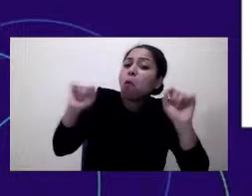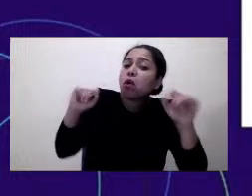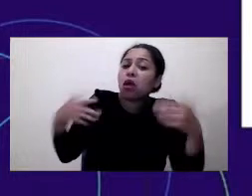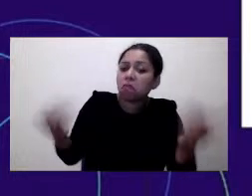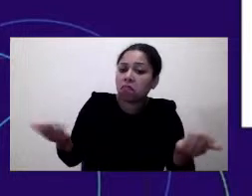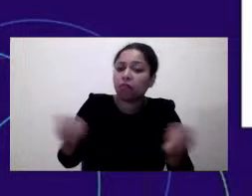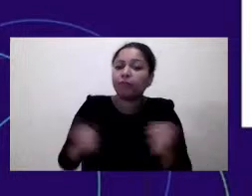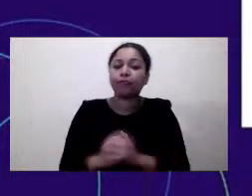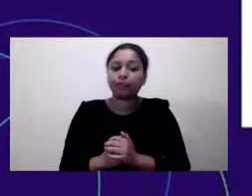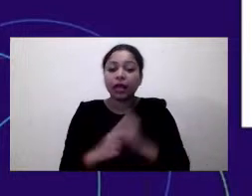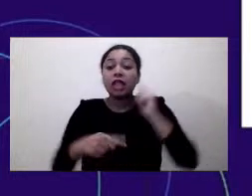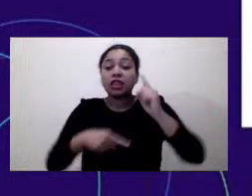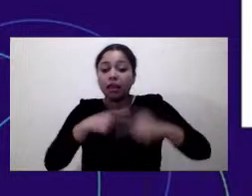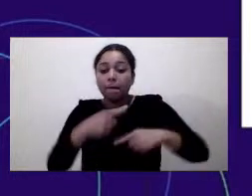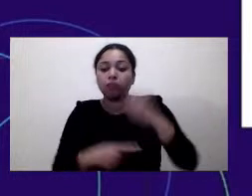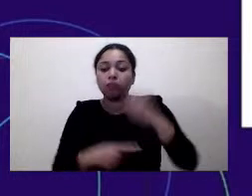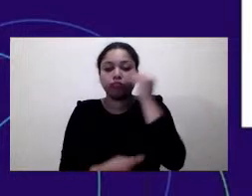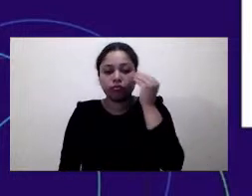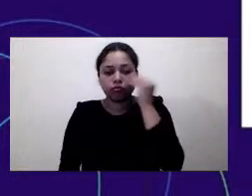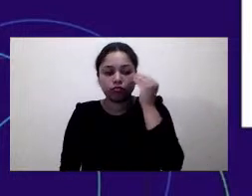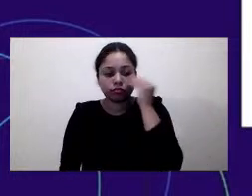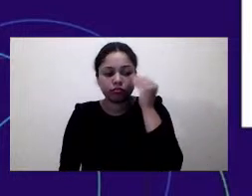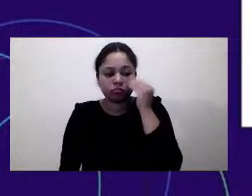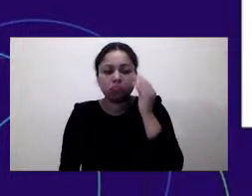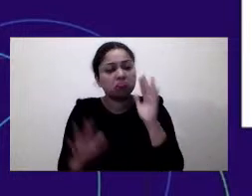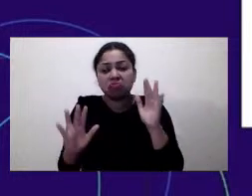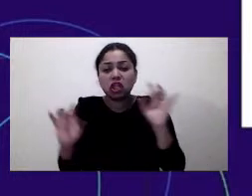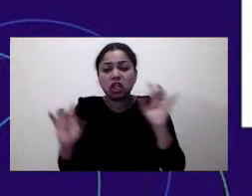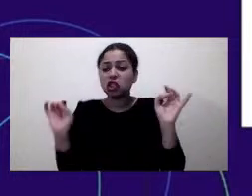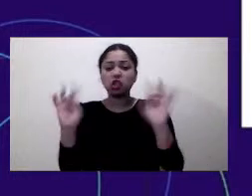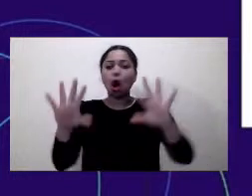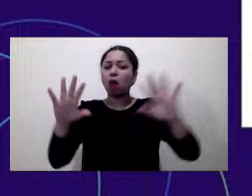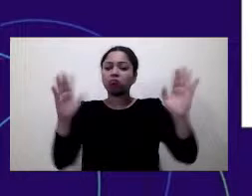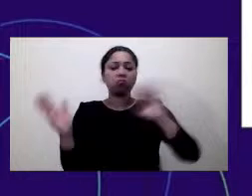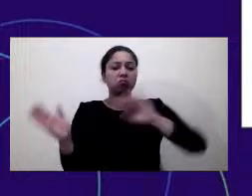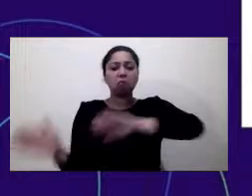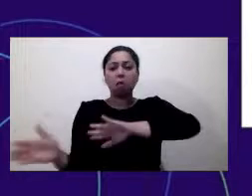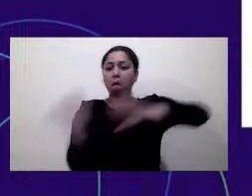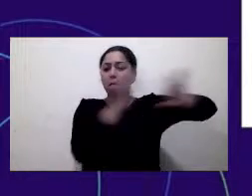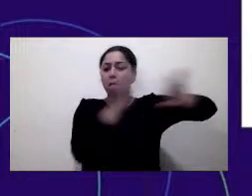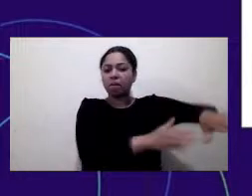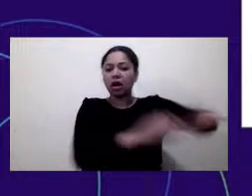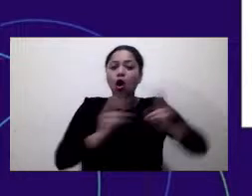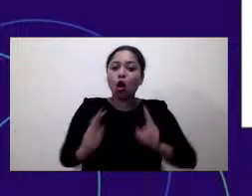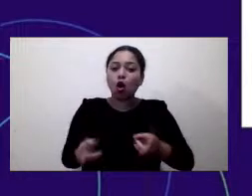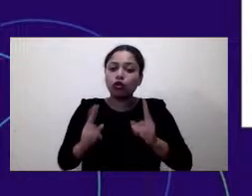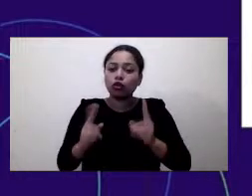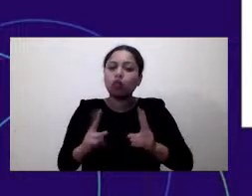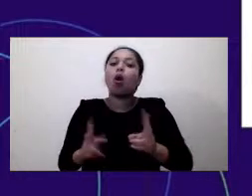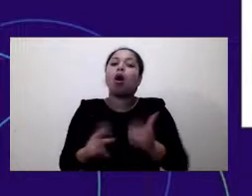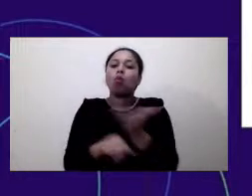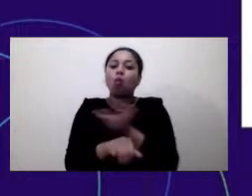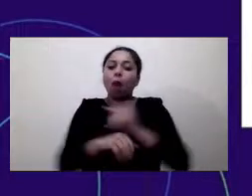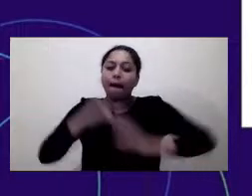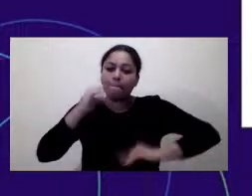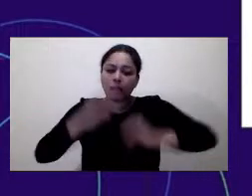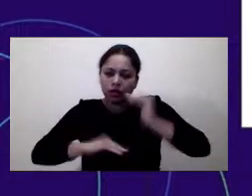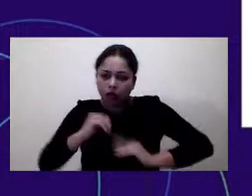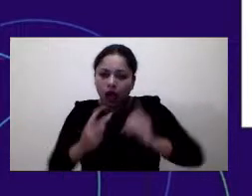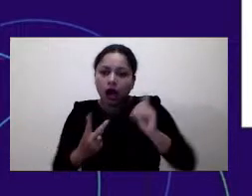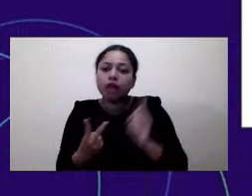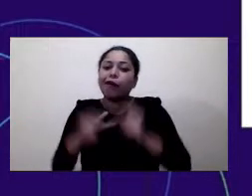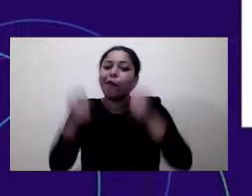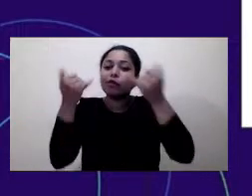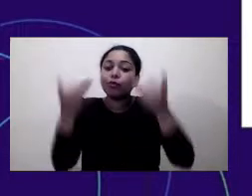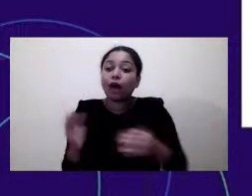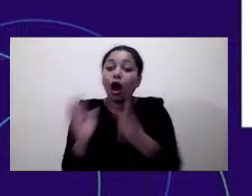is taken, that's it. Let's move on for a different set of skills. Let's talk about different contents. So